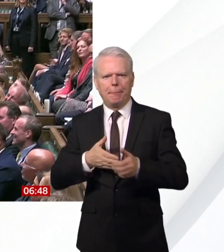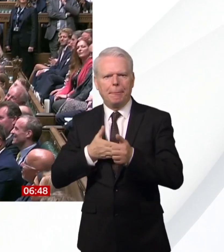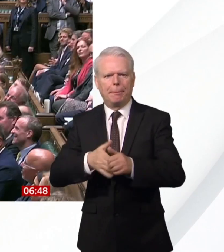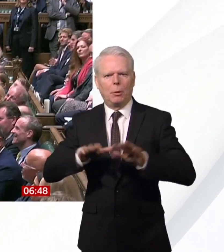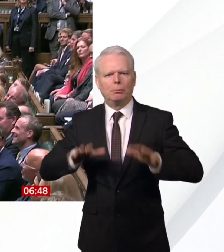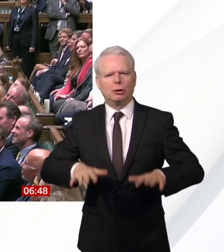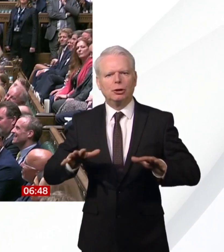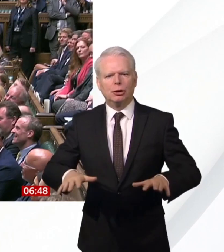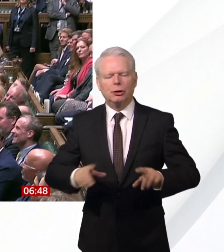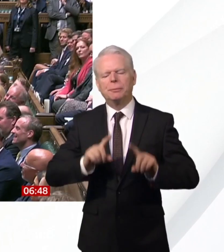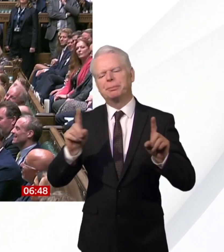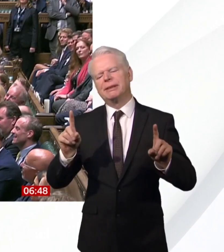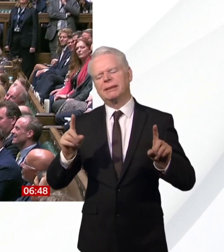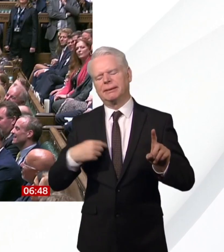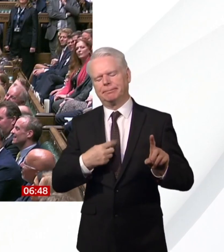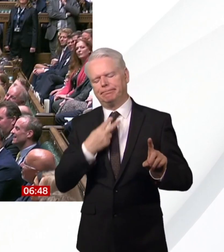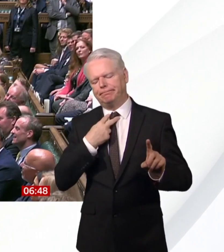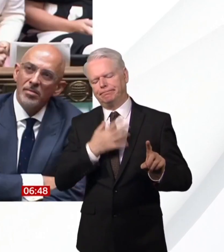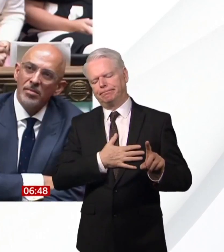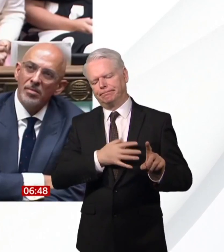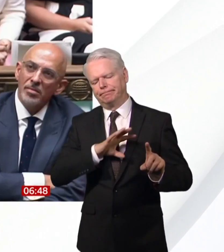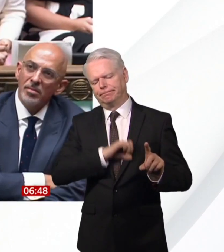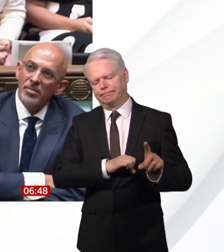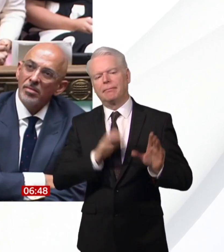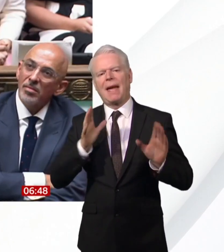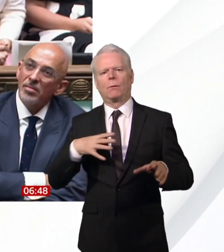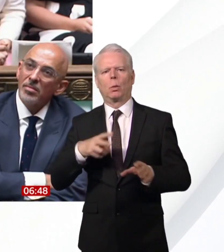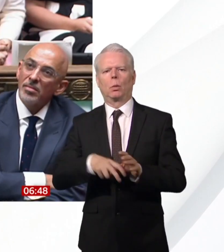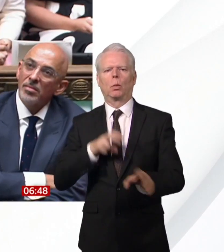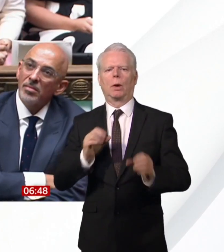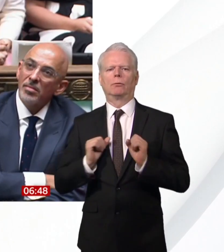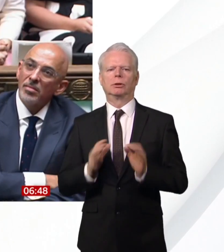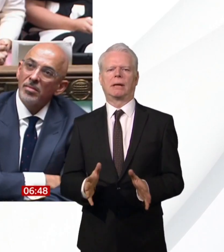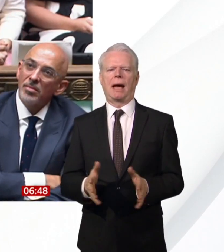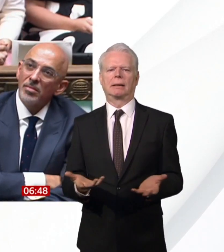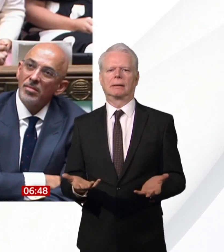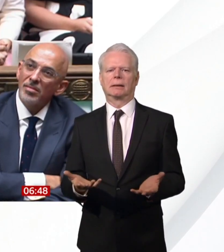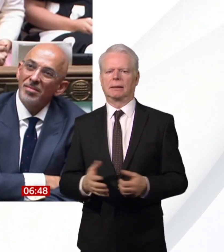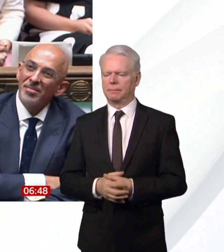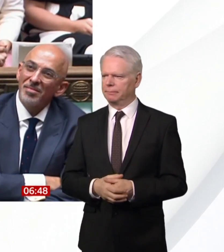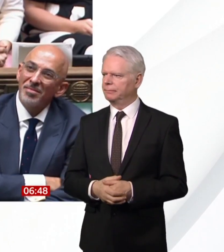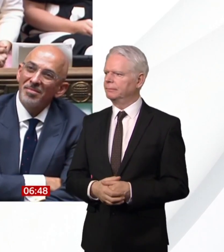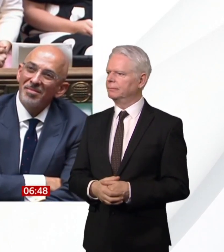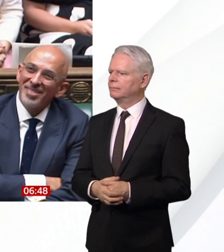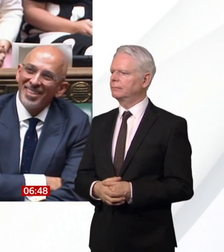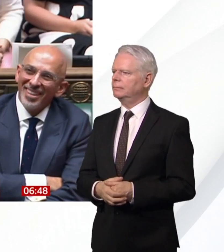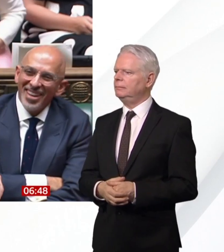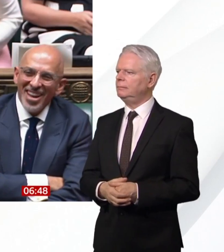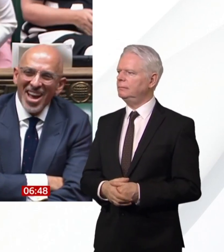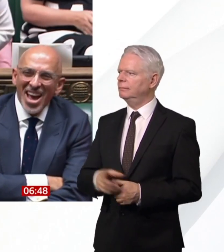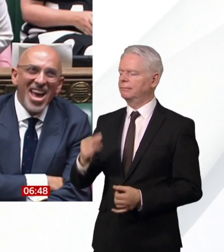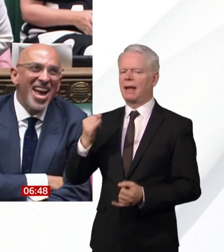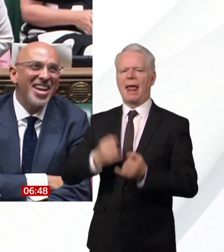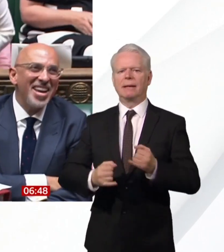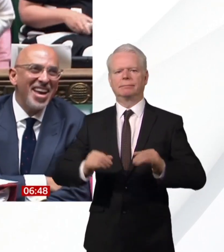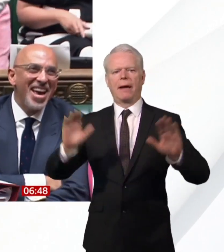Commons, there was a characteristic final farewell. Hasta la vista, baby. Thank